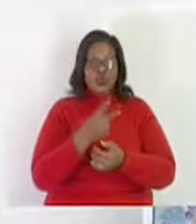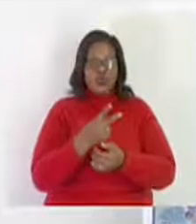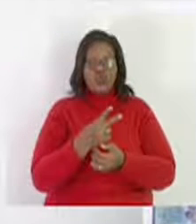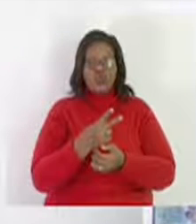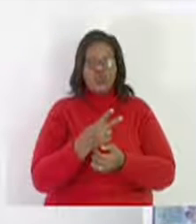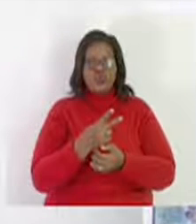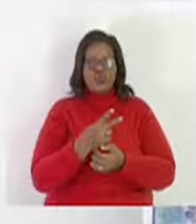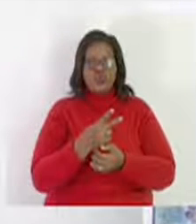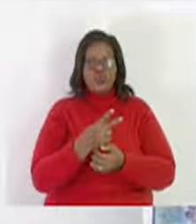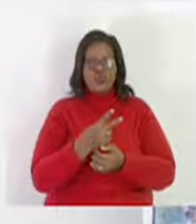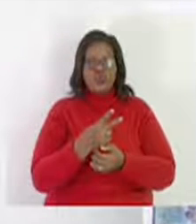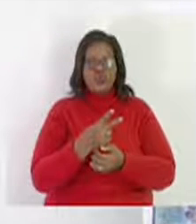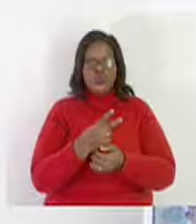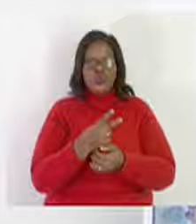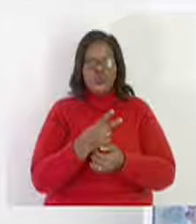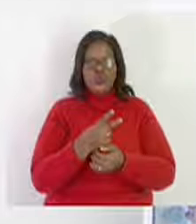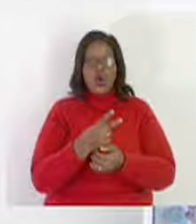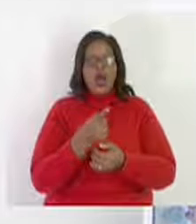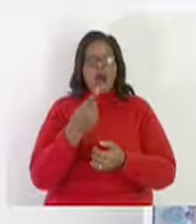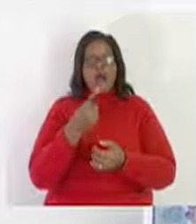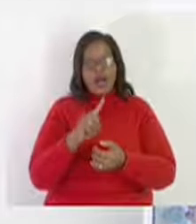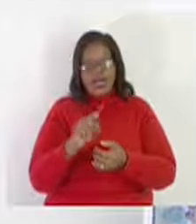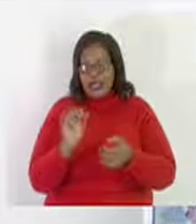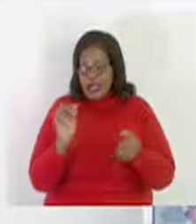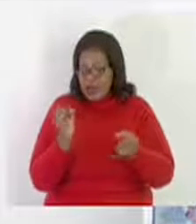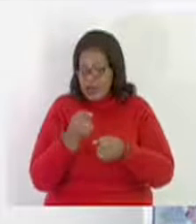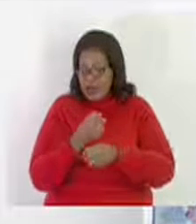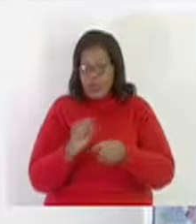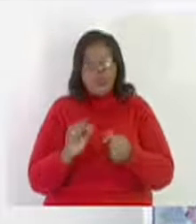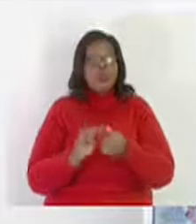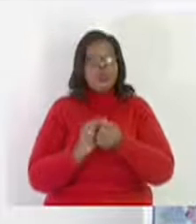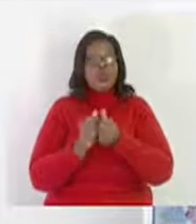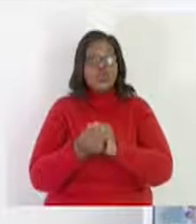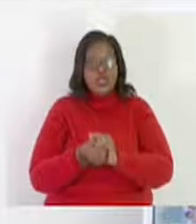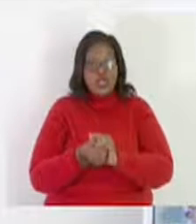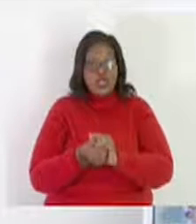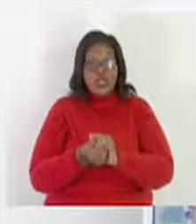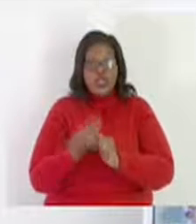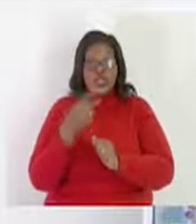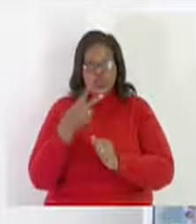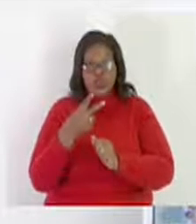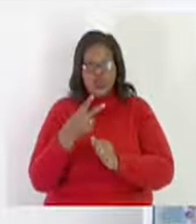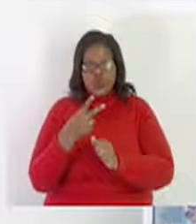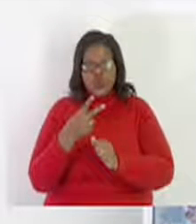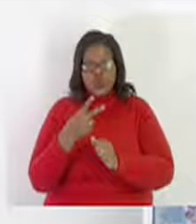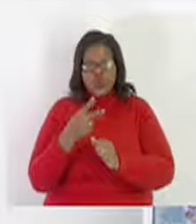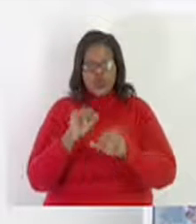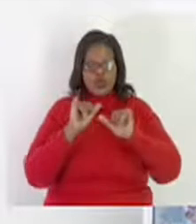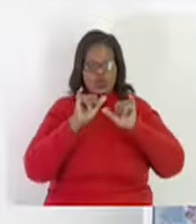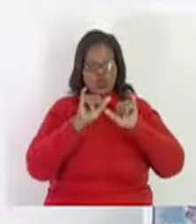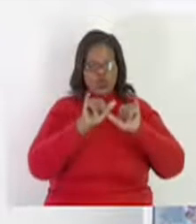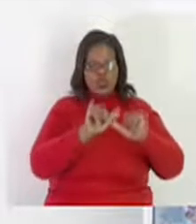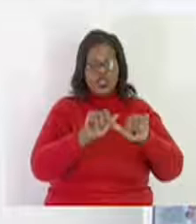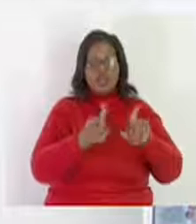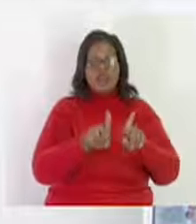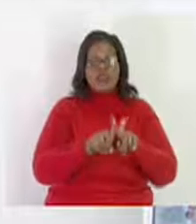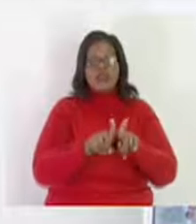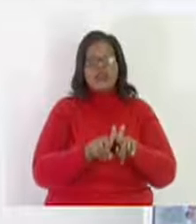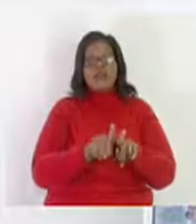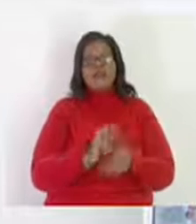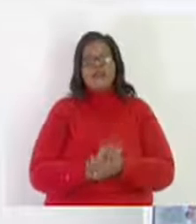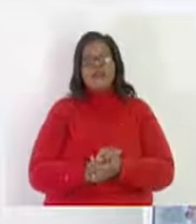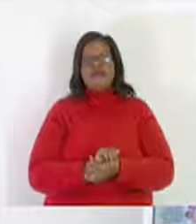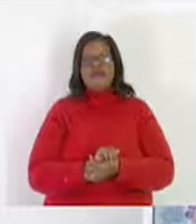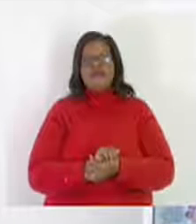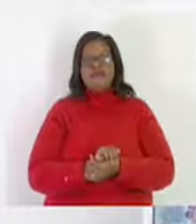2. But if it cannot change 2, 2 will remain the same. I can